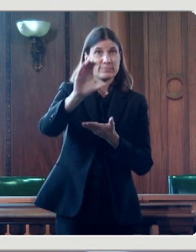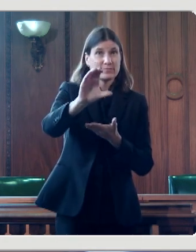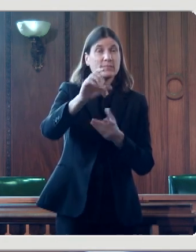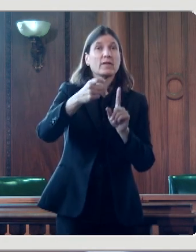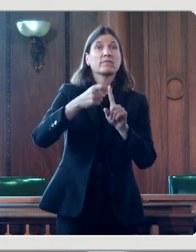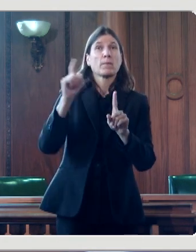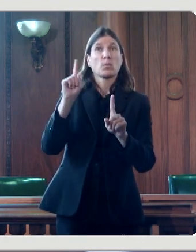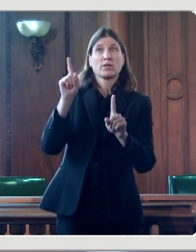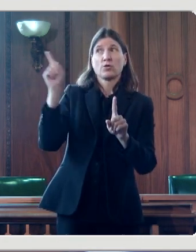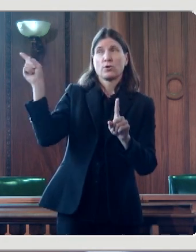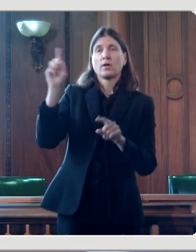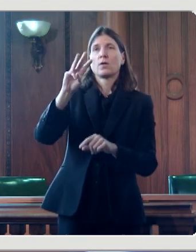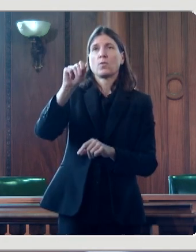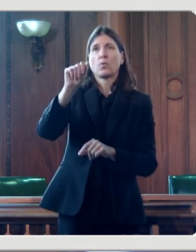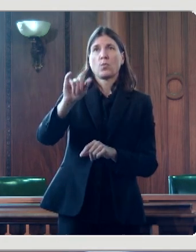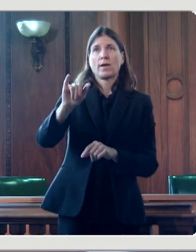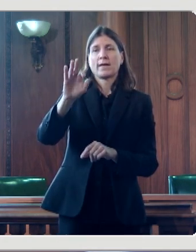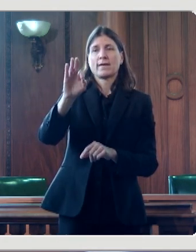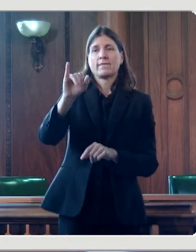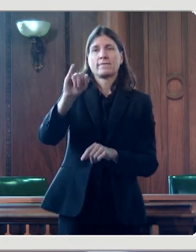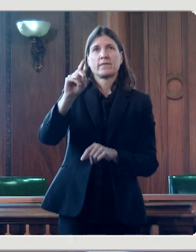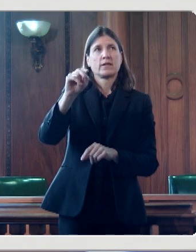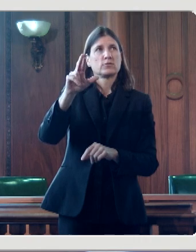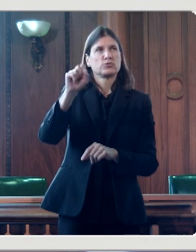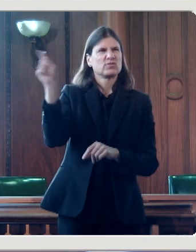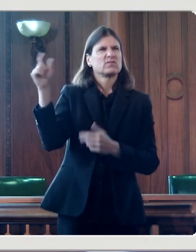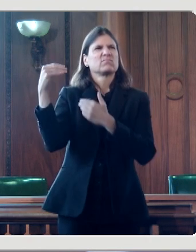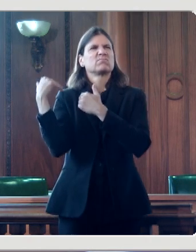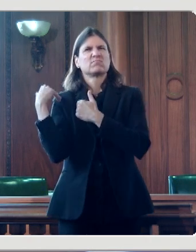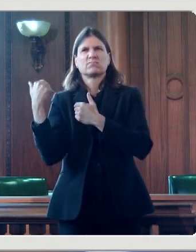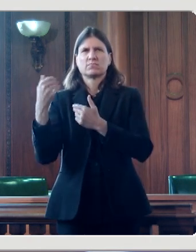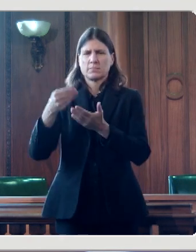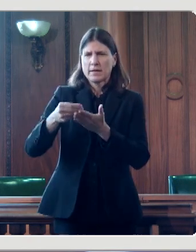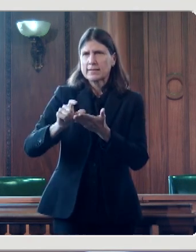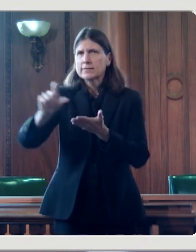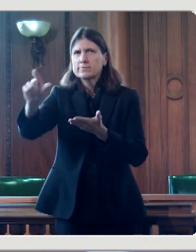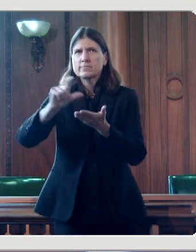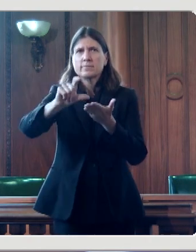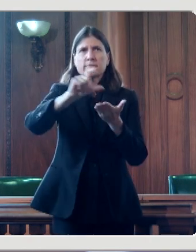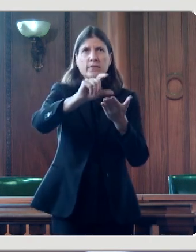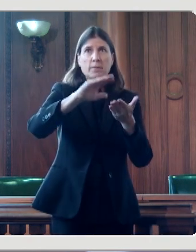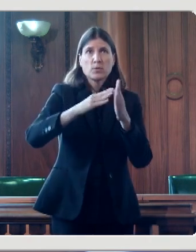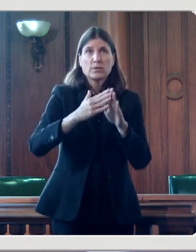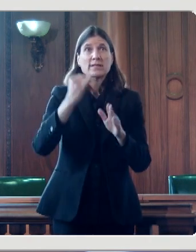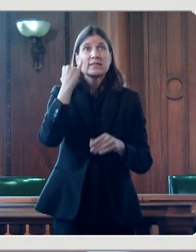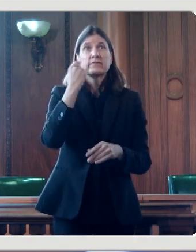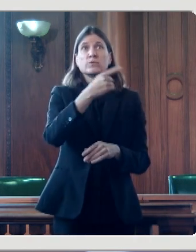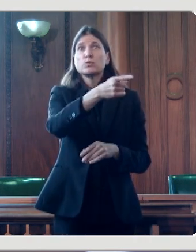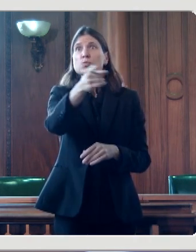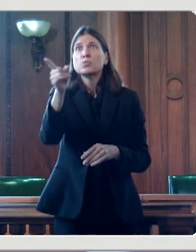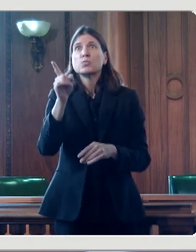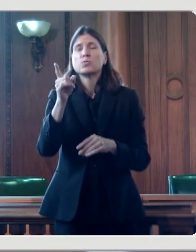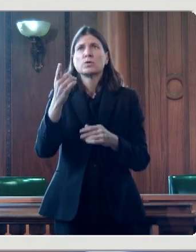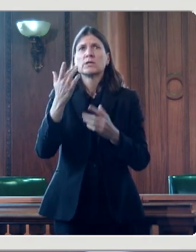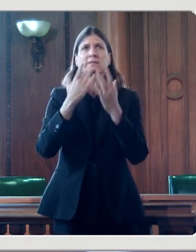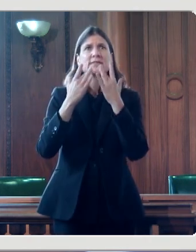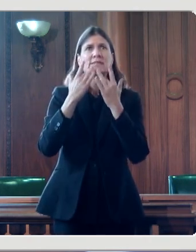with rents and mortgages and utilities. And we're using Wayfinders as